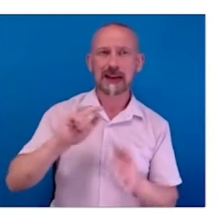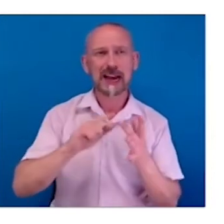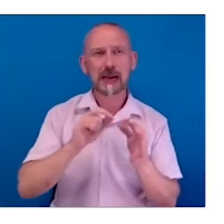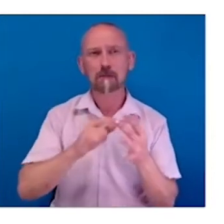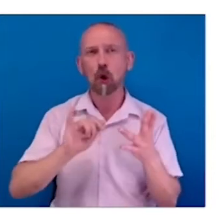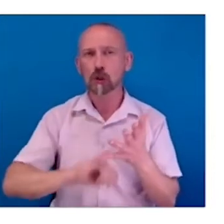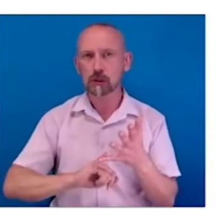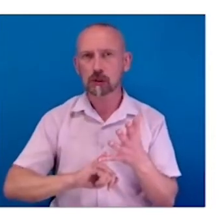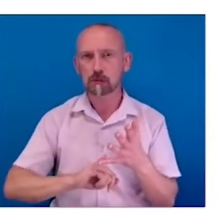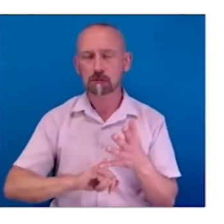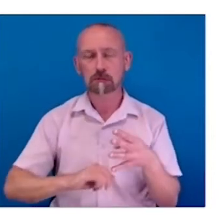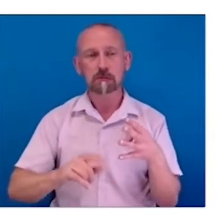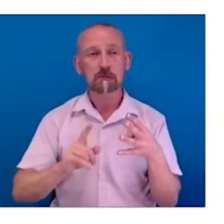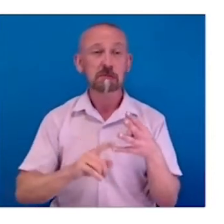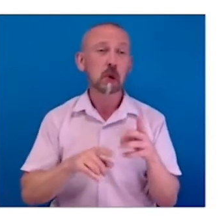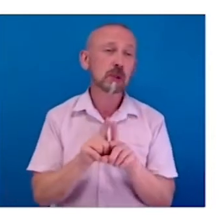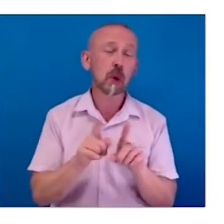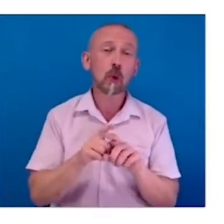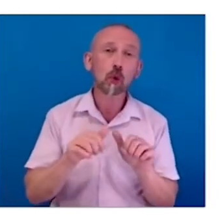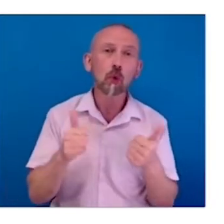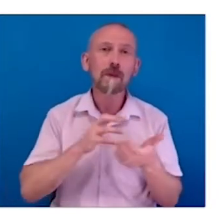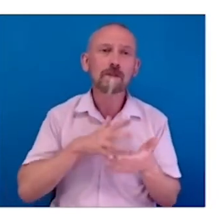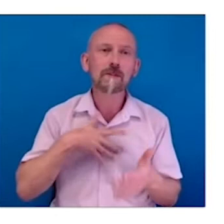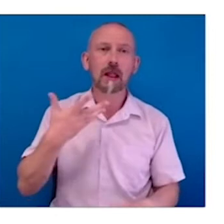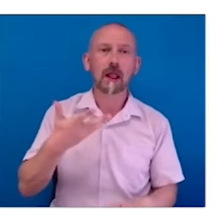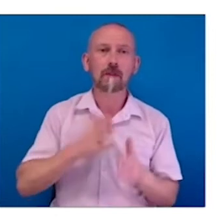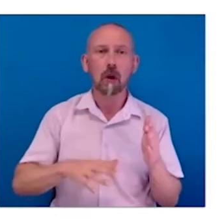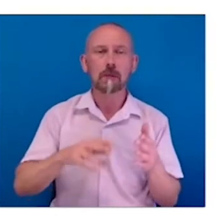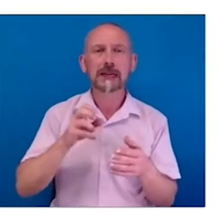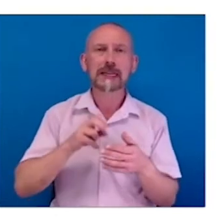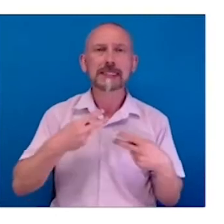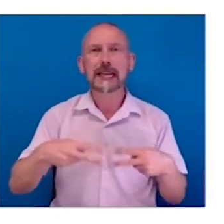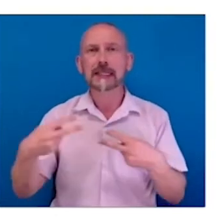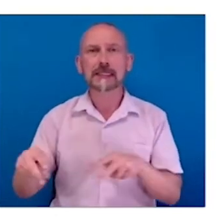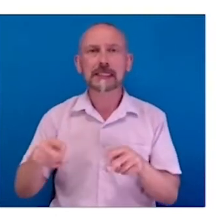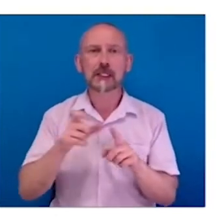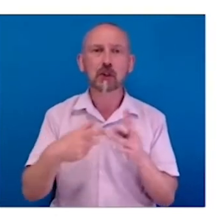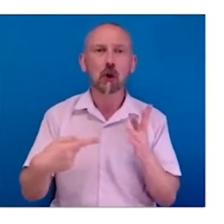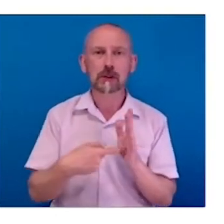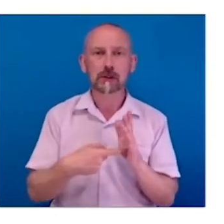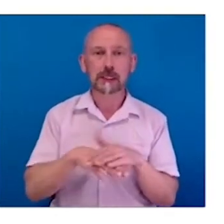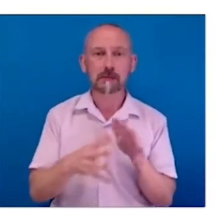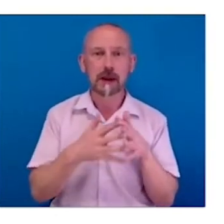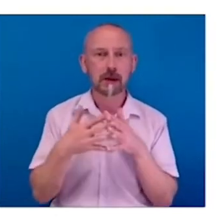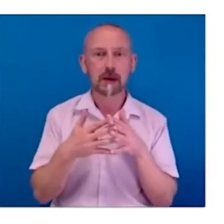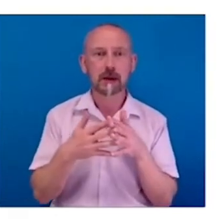the US, and work in Italy, Japan, and Vietnam should not be